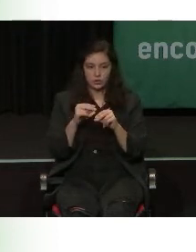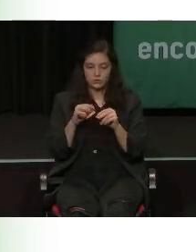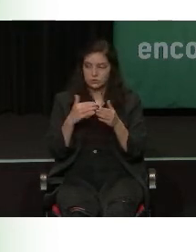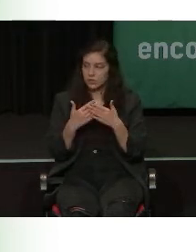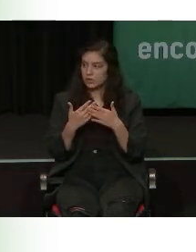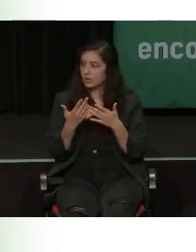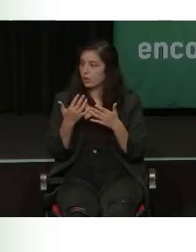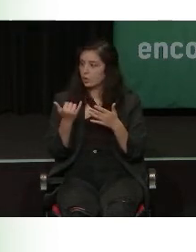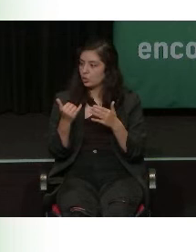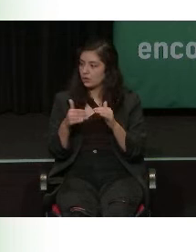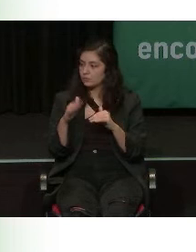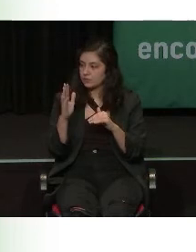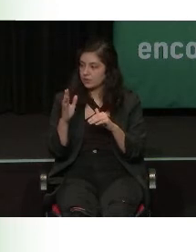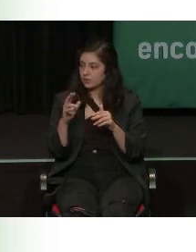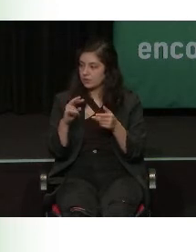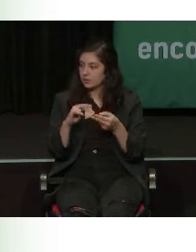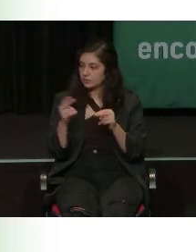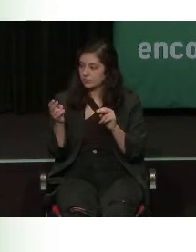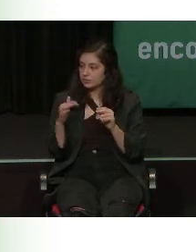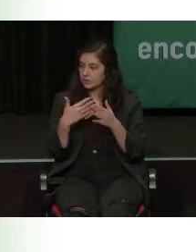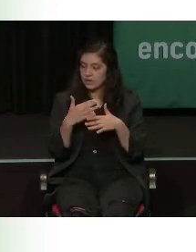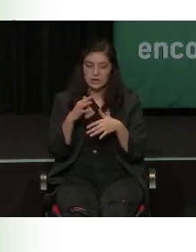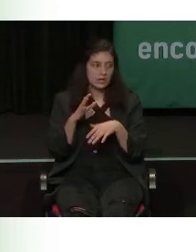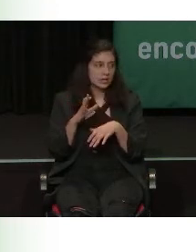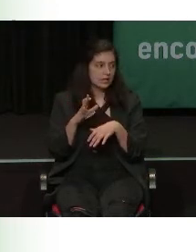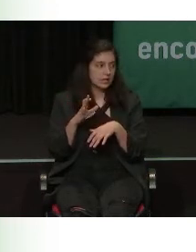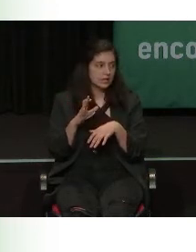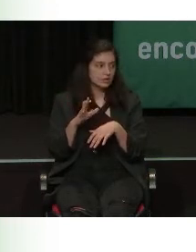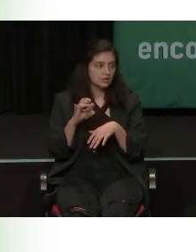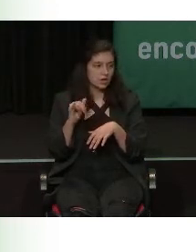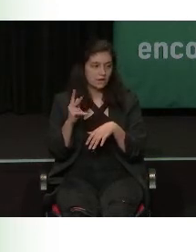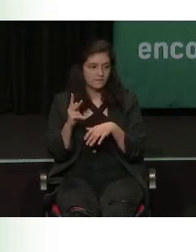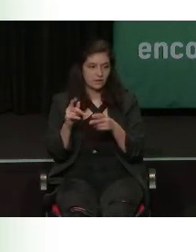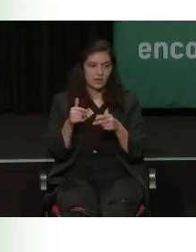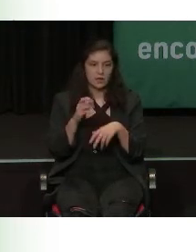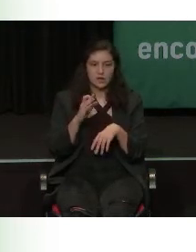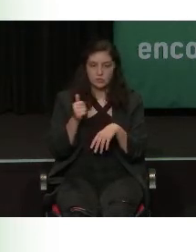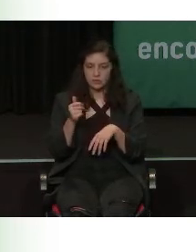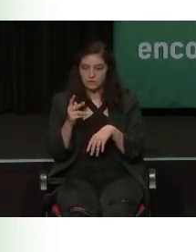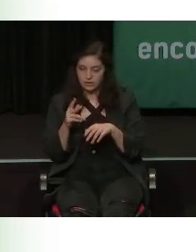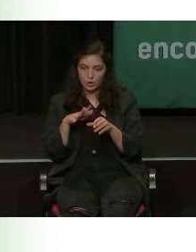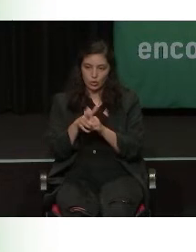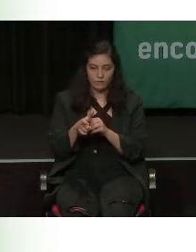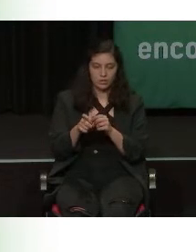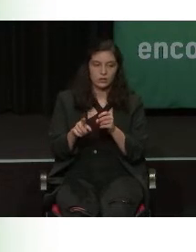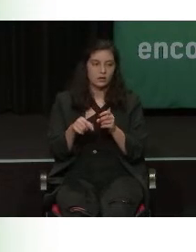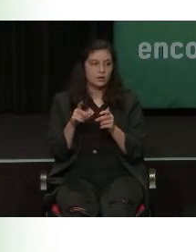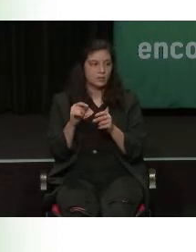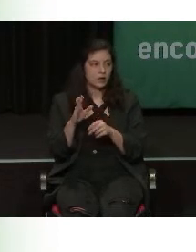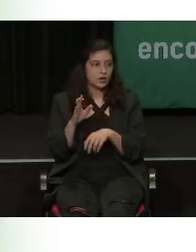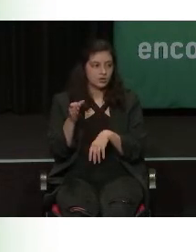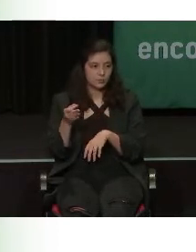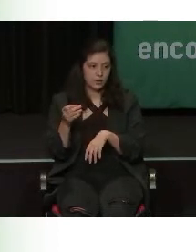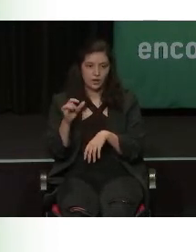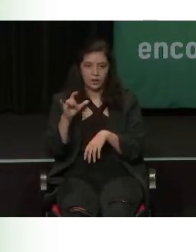12 genotypes, including HCV, HIV, HBV, COVID-19, and H.